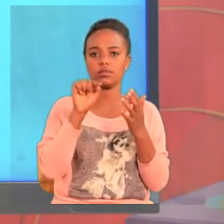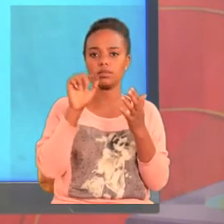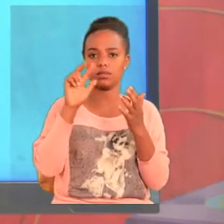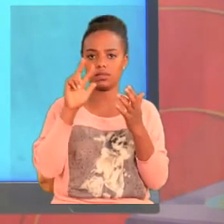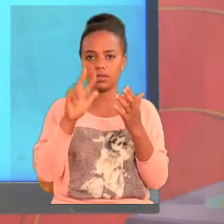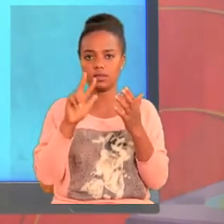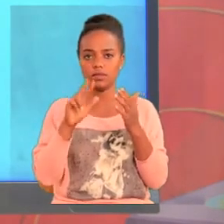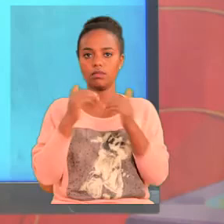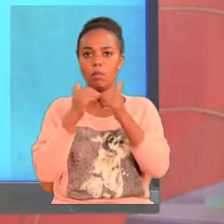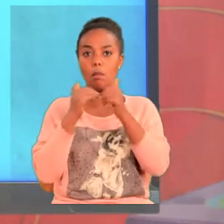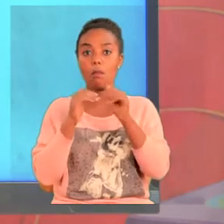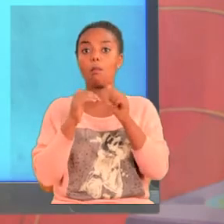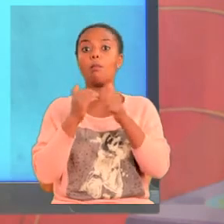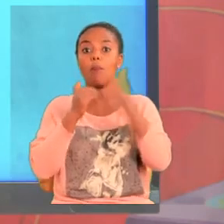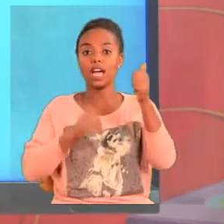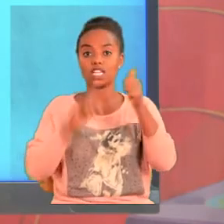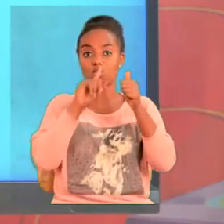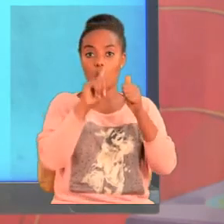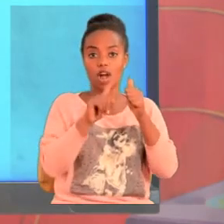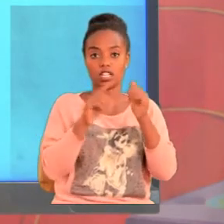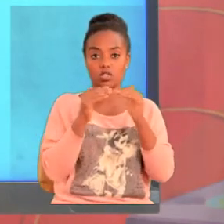equal to 399.